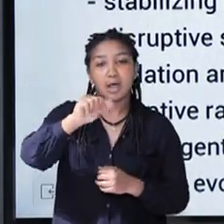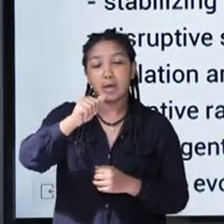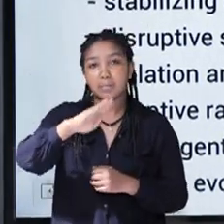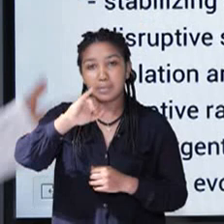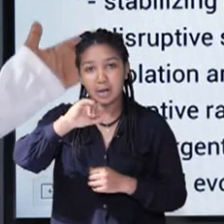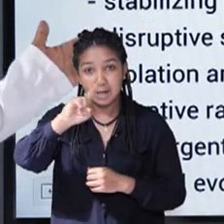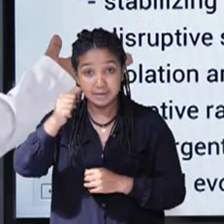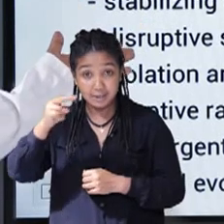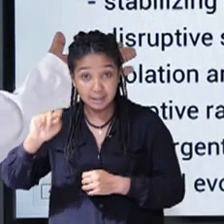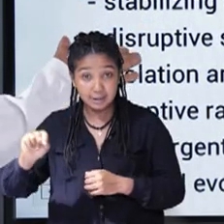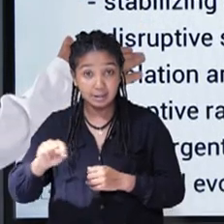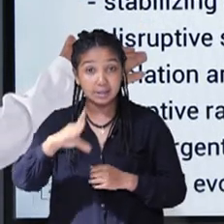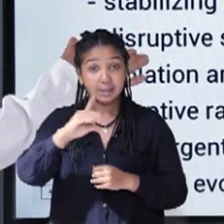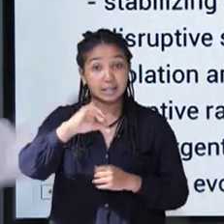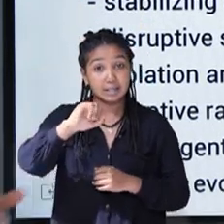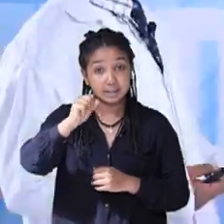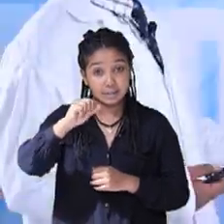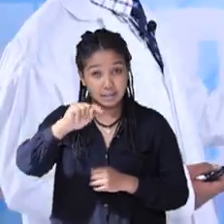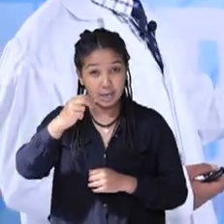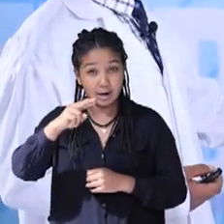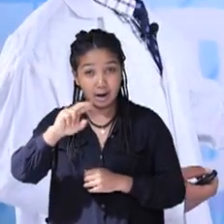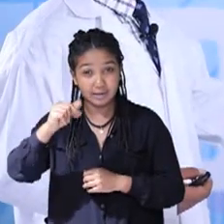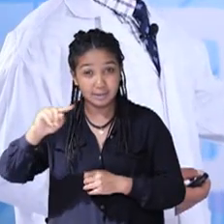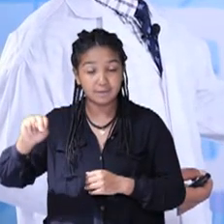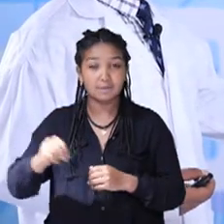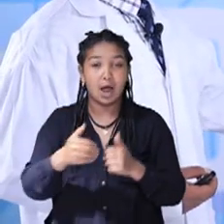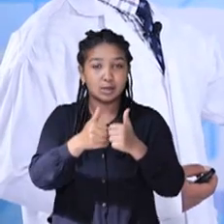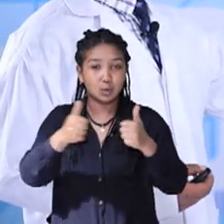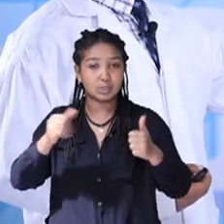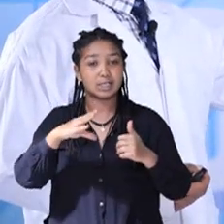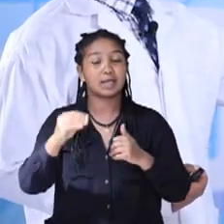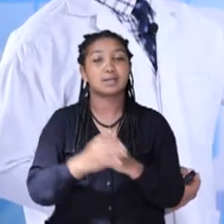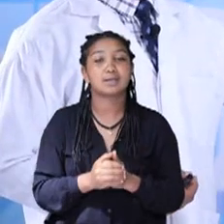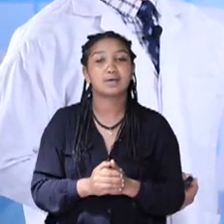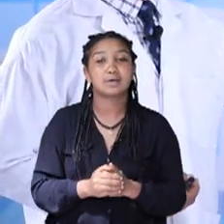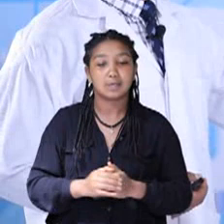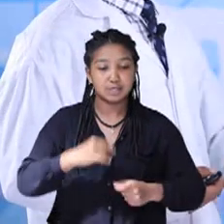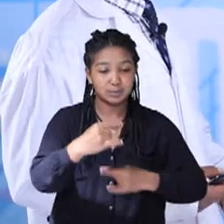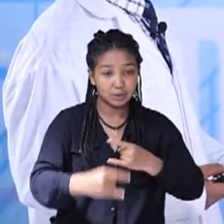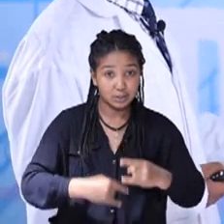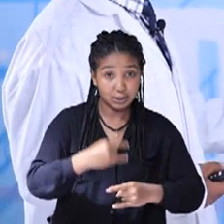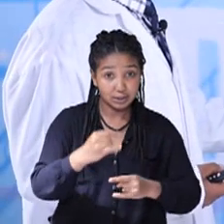selection, disruptive selection, isolation and speciation,